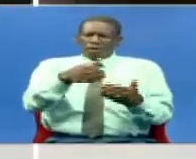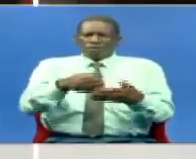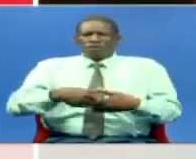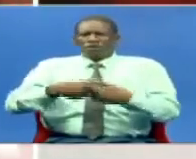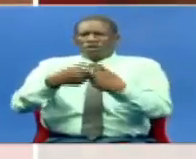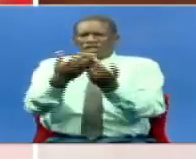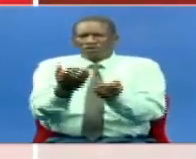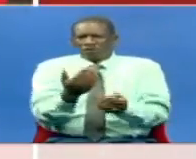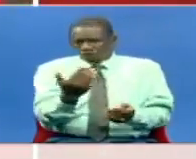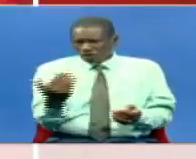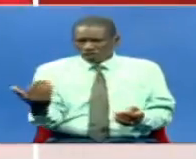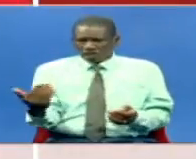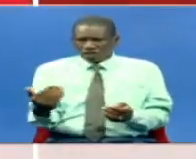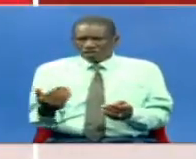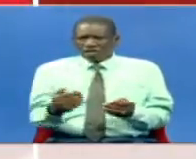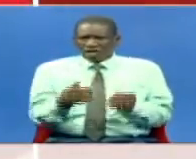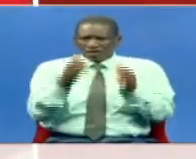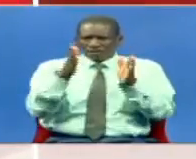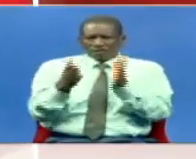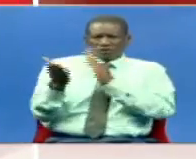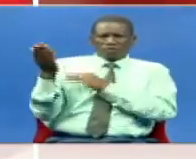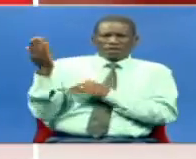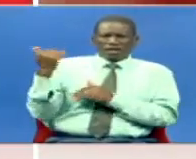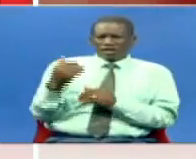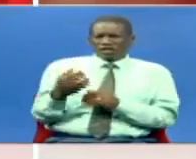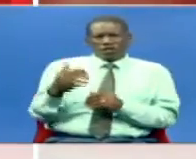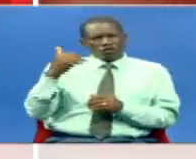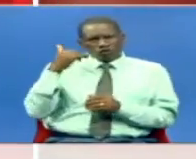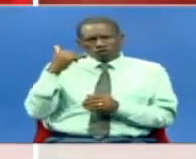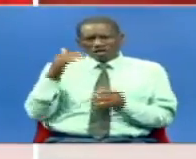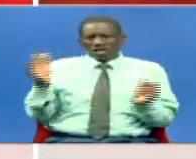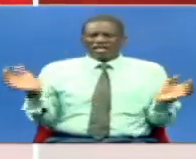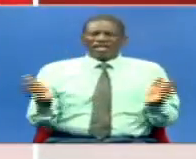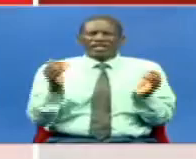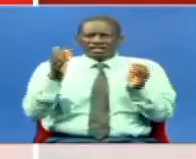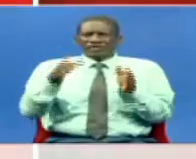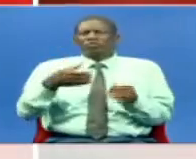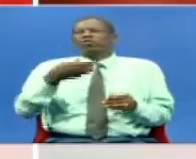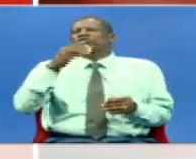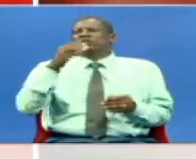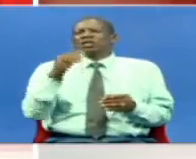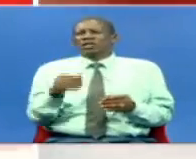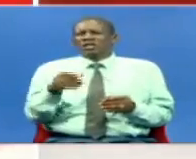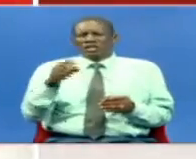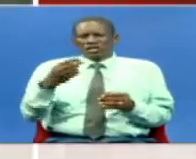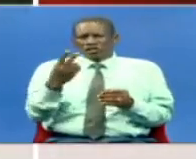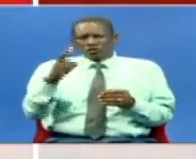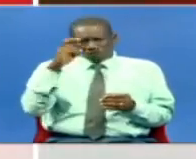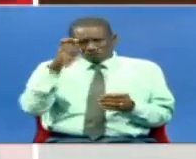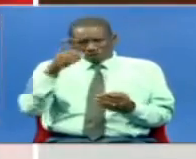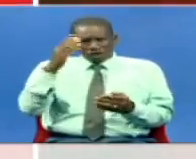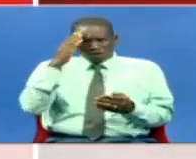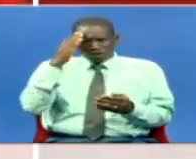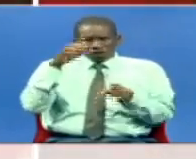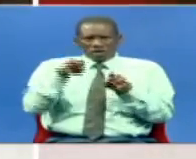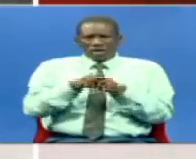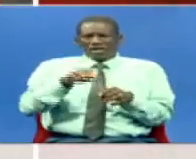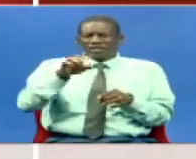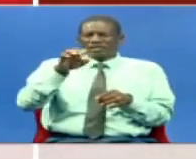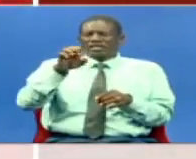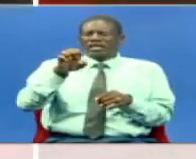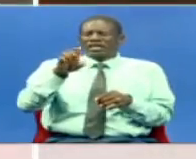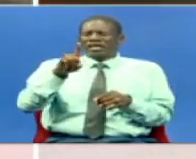the toddler, while the person behind the phone encourages him to drink. The two suspects are identified as Edward Ndirangu